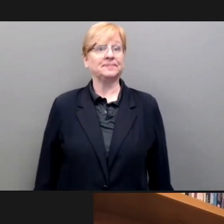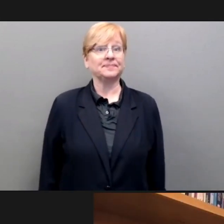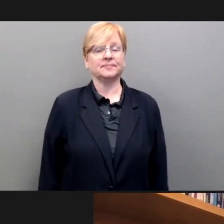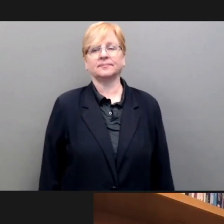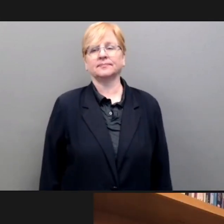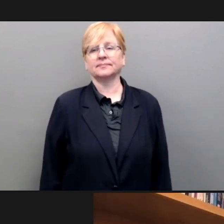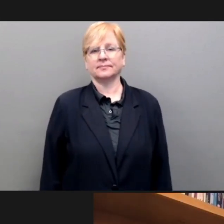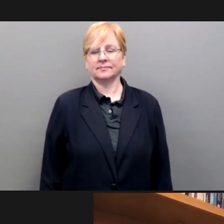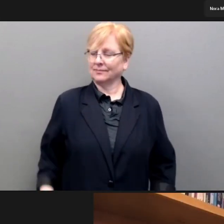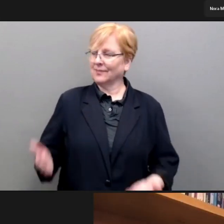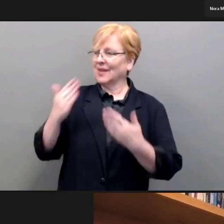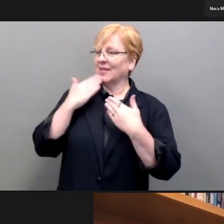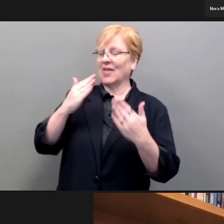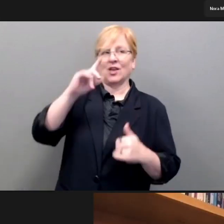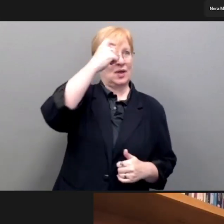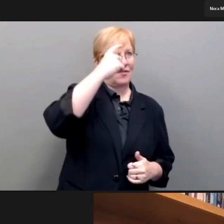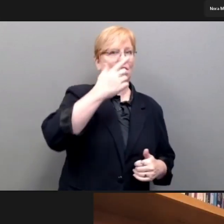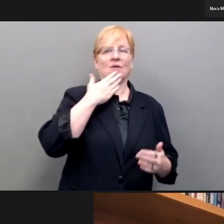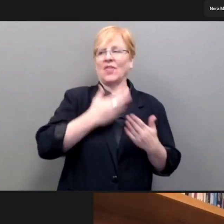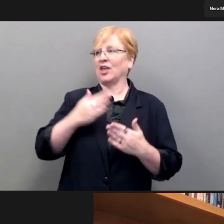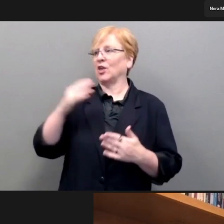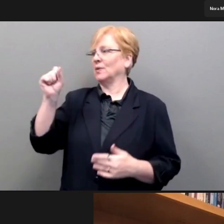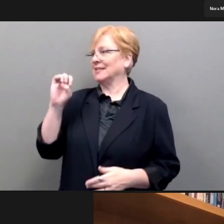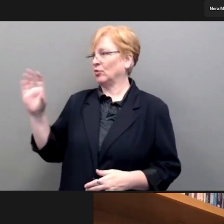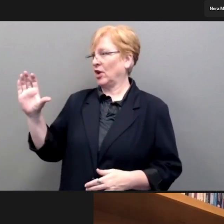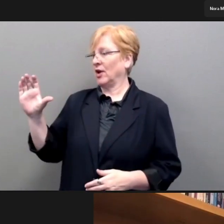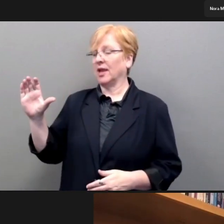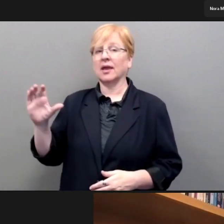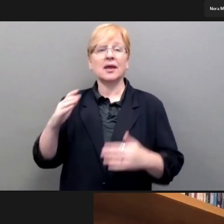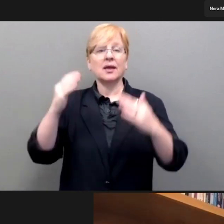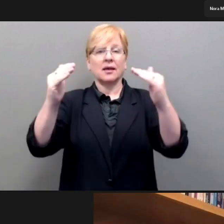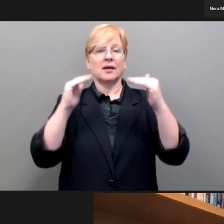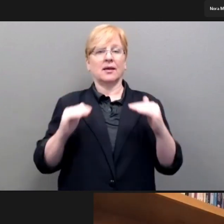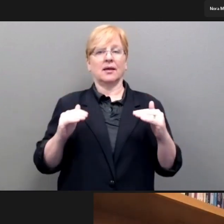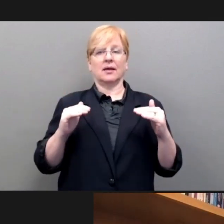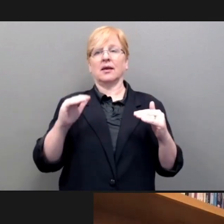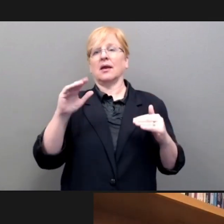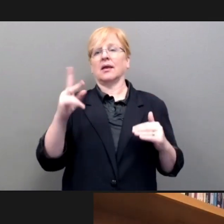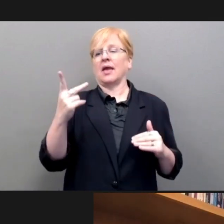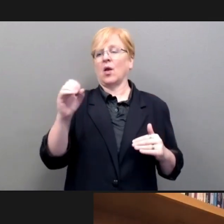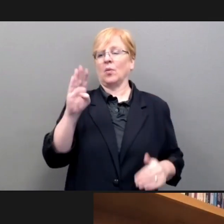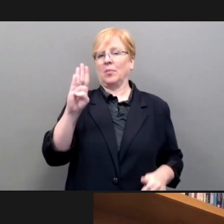Thank you, Governor and Secretary. Next, we'll go to Nathan O'Neill with KOB.